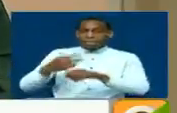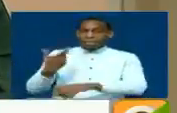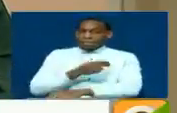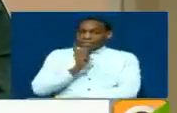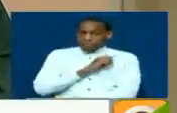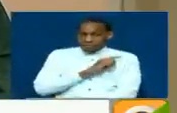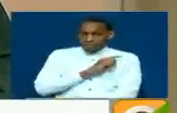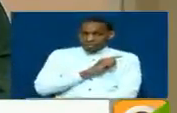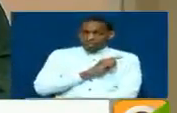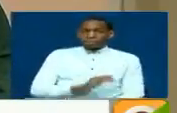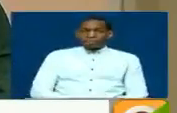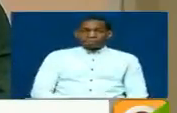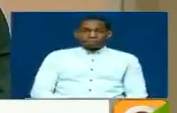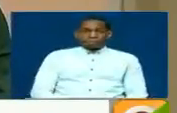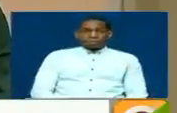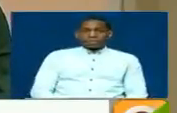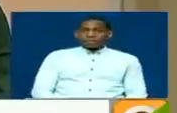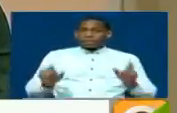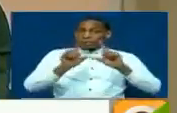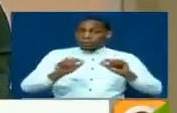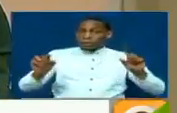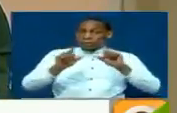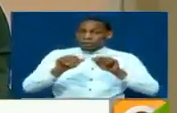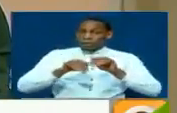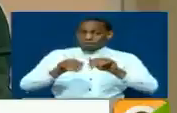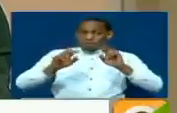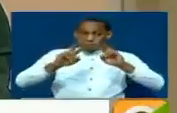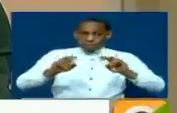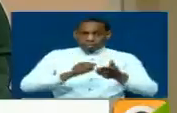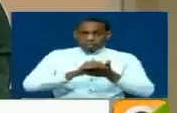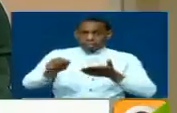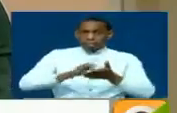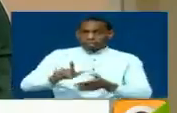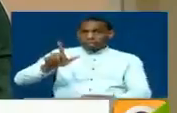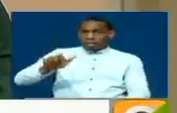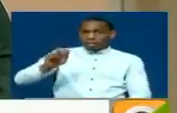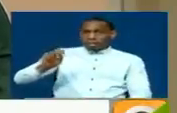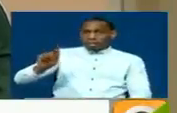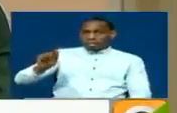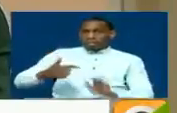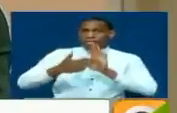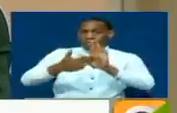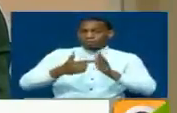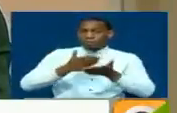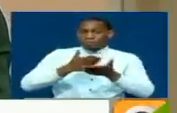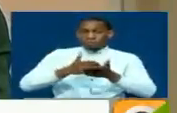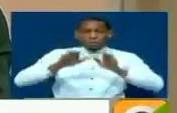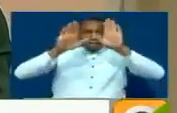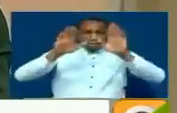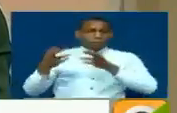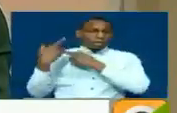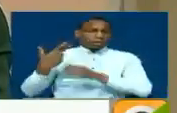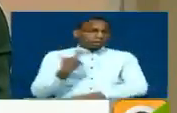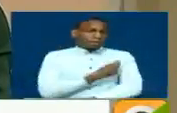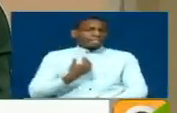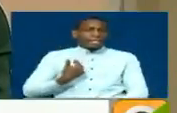being vaccinated against the disease. This is according to a study published by Lancet Journal that highlights the crucial role